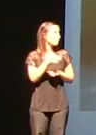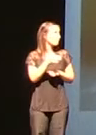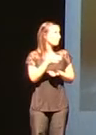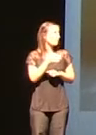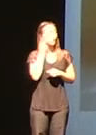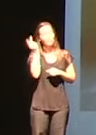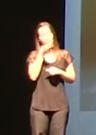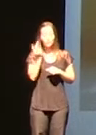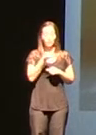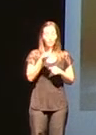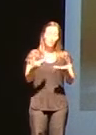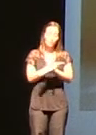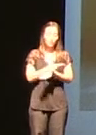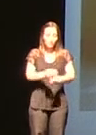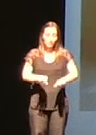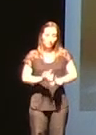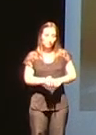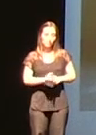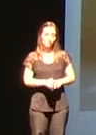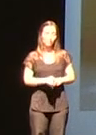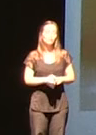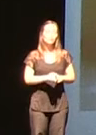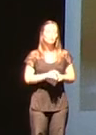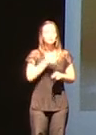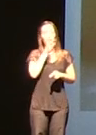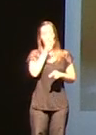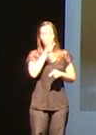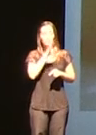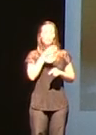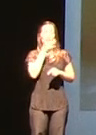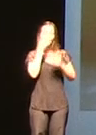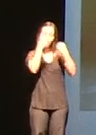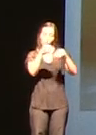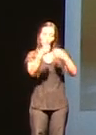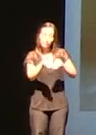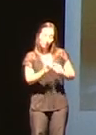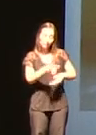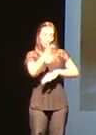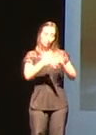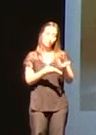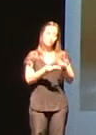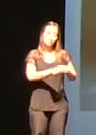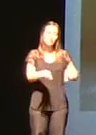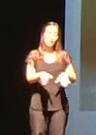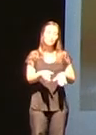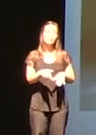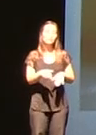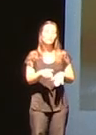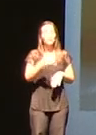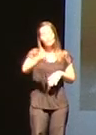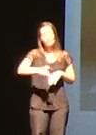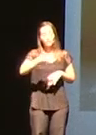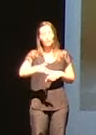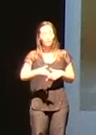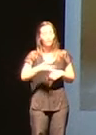life and death for children, and without access to education, this is what can happen. Children can remain stagnant and living